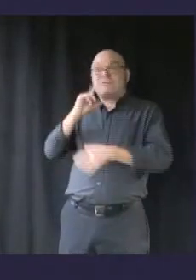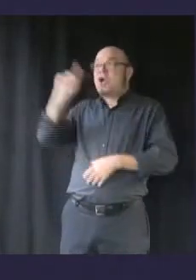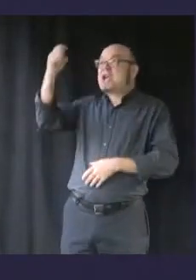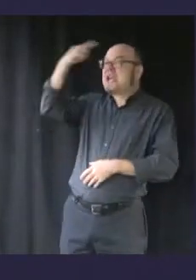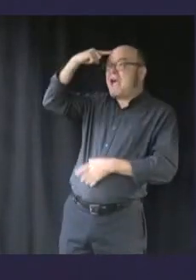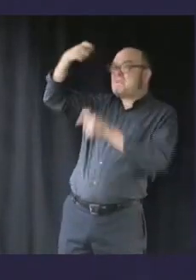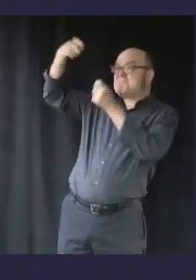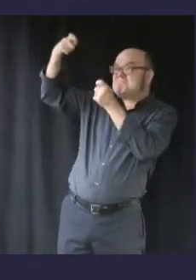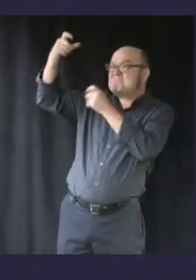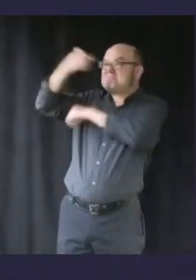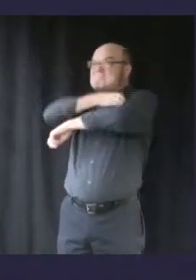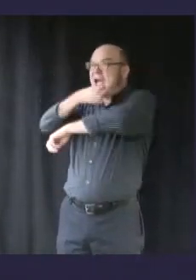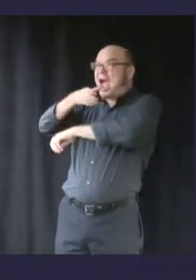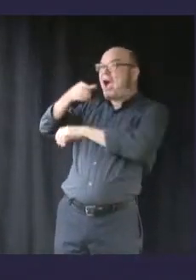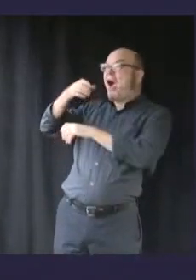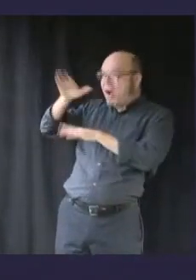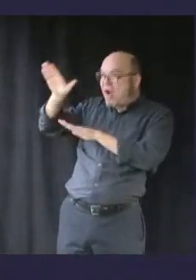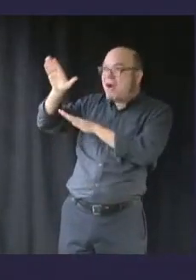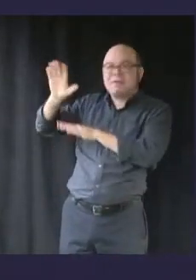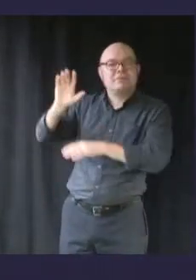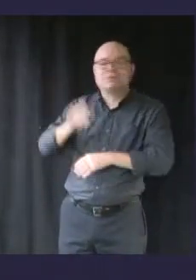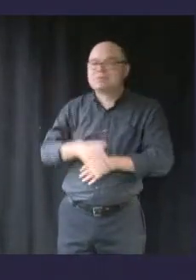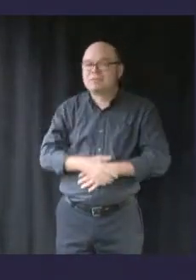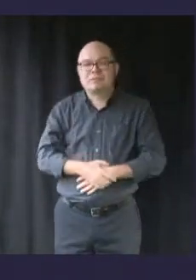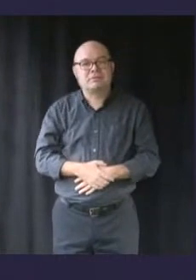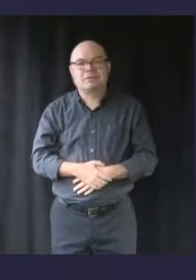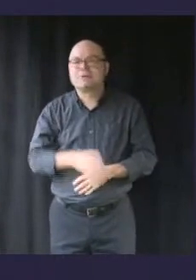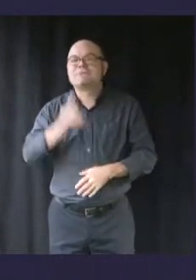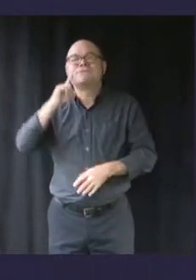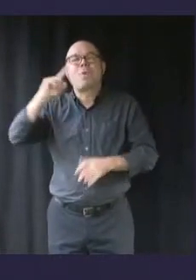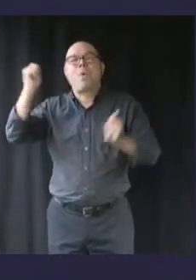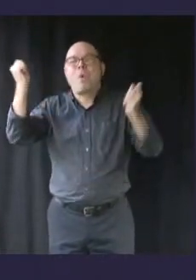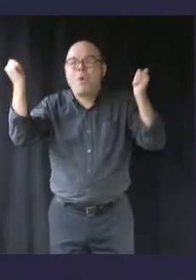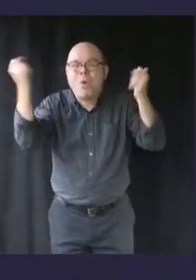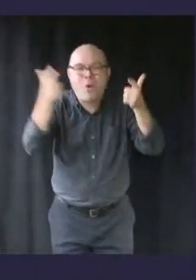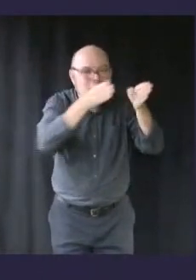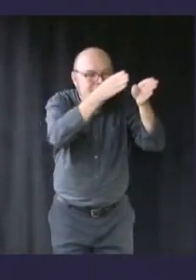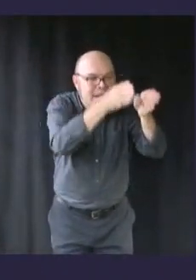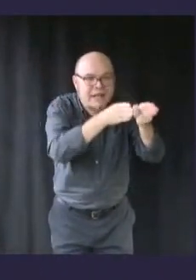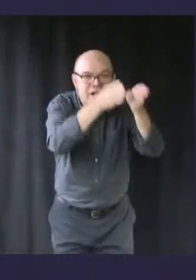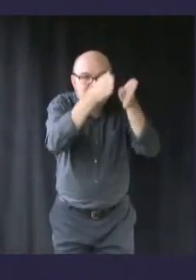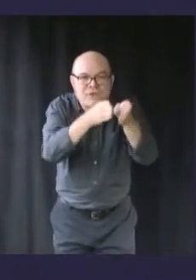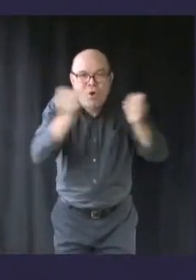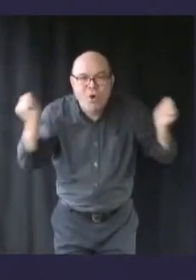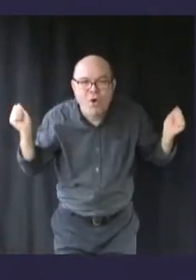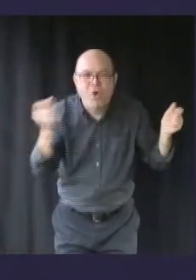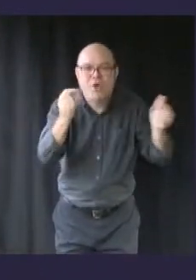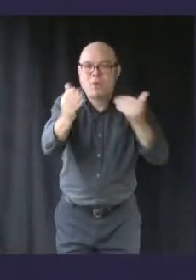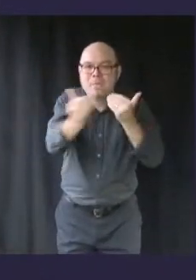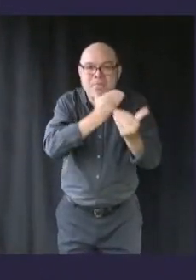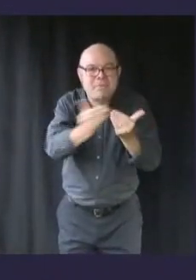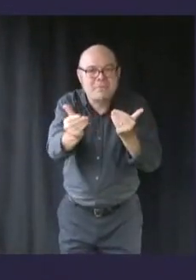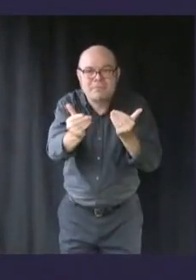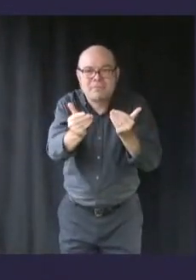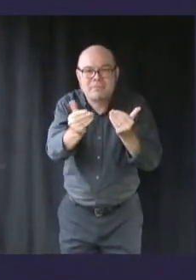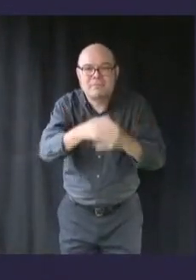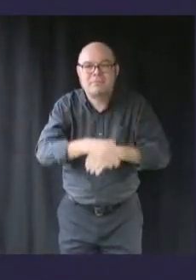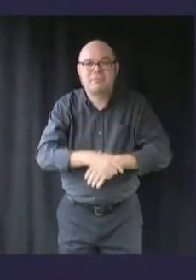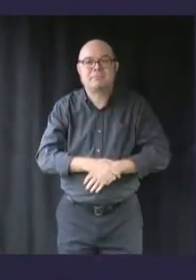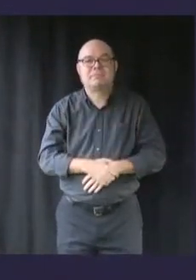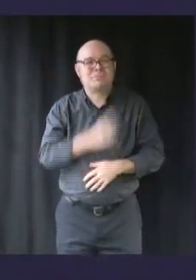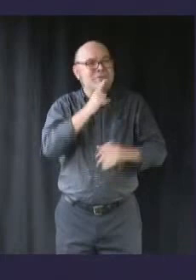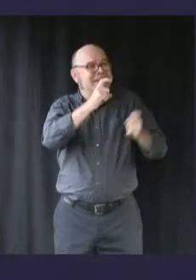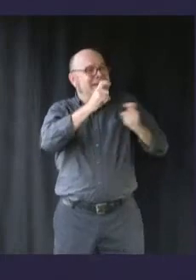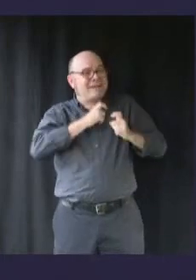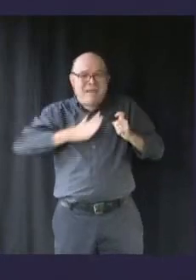exist for every individual, period. Period. And it's the job of government to protect